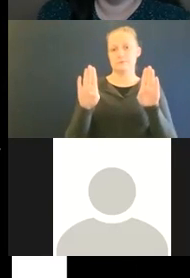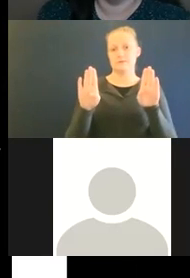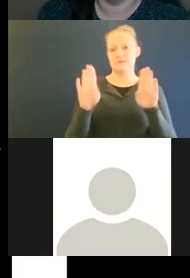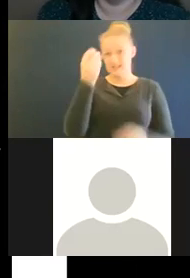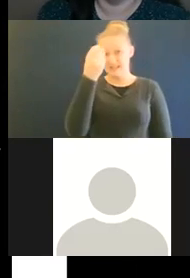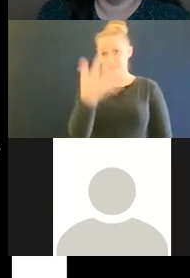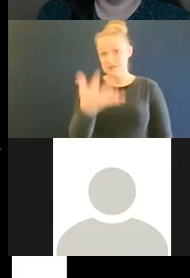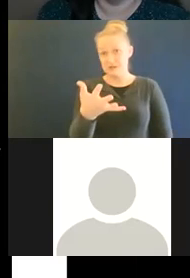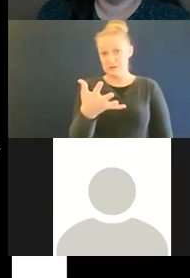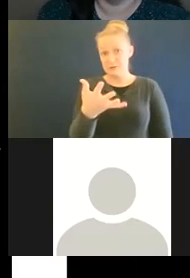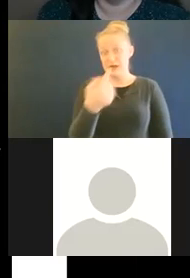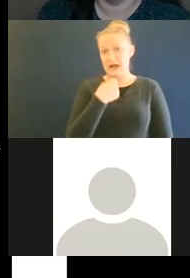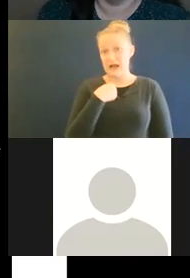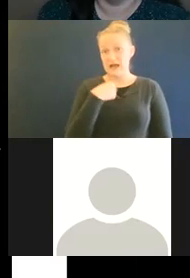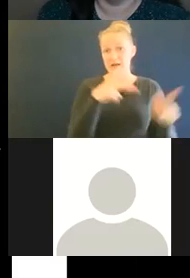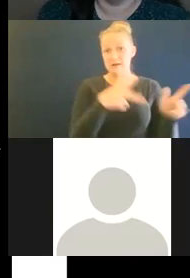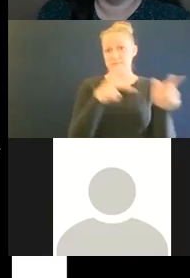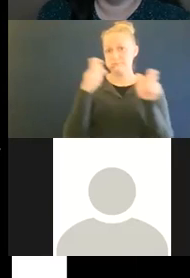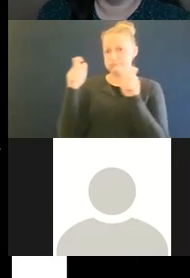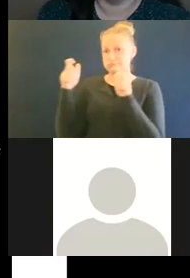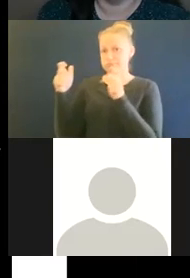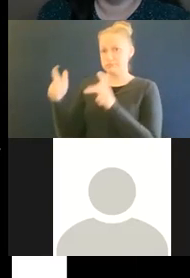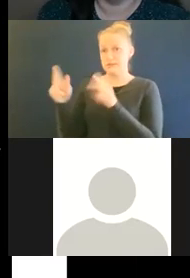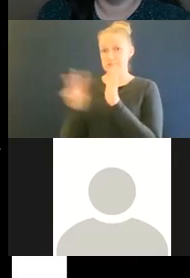when I took this video, obviously this